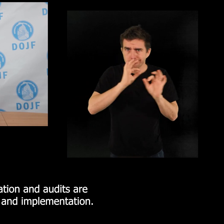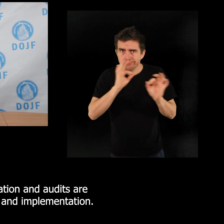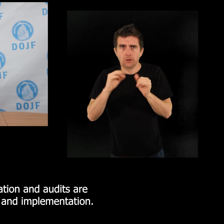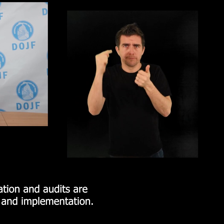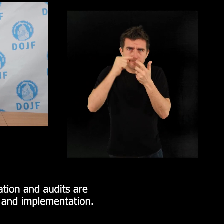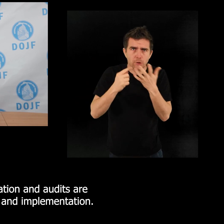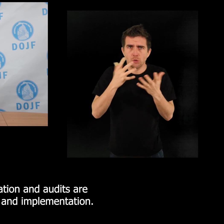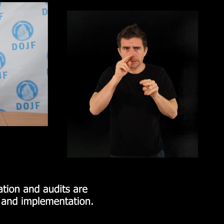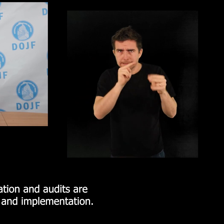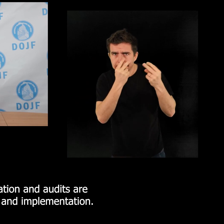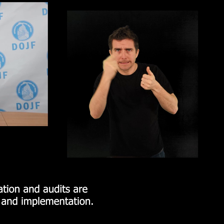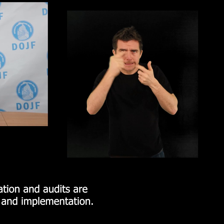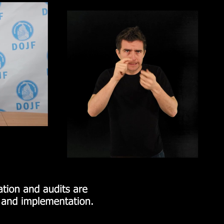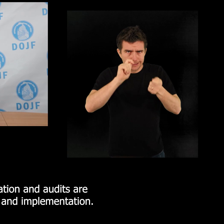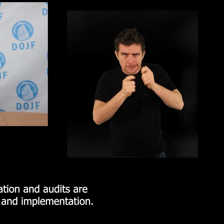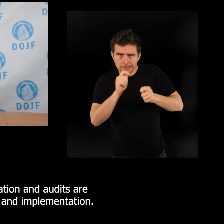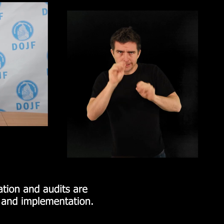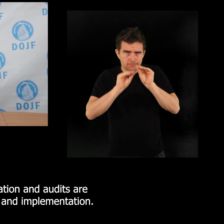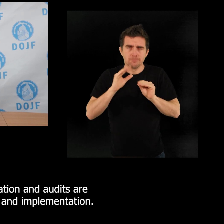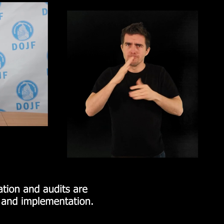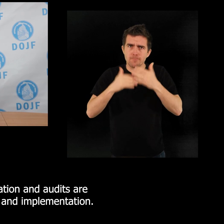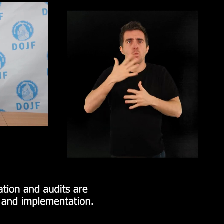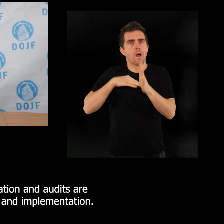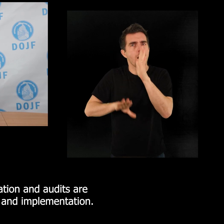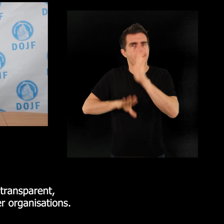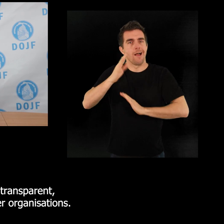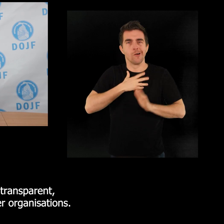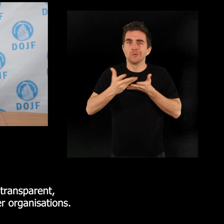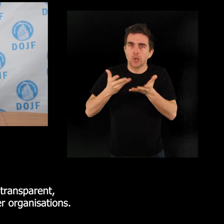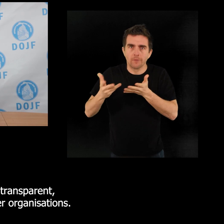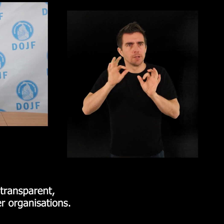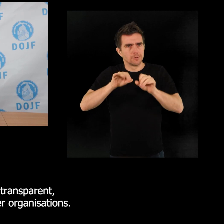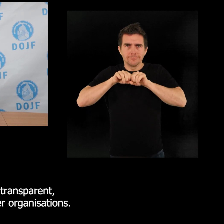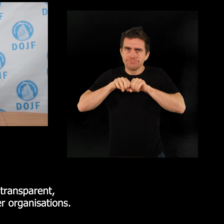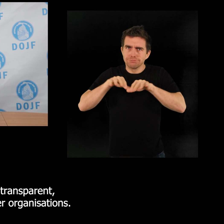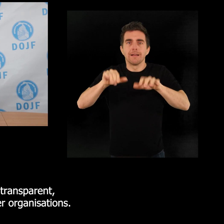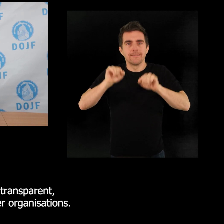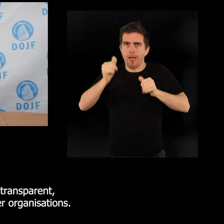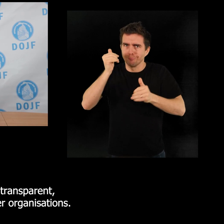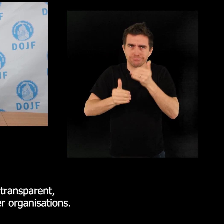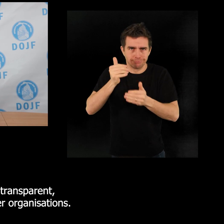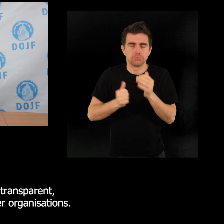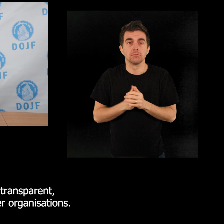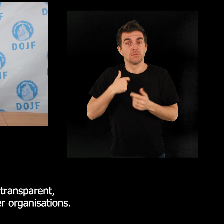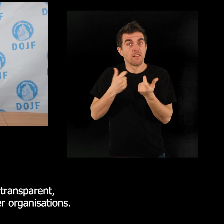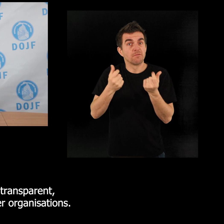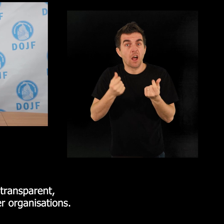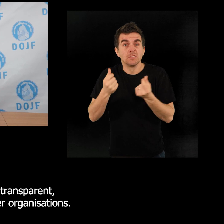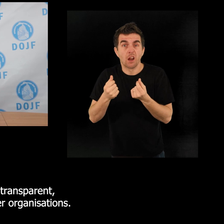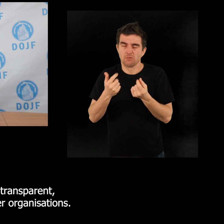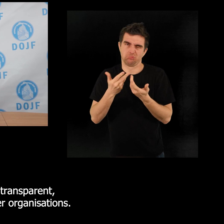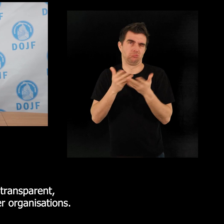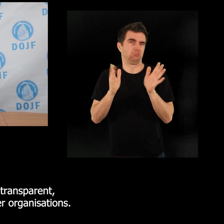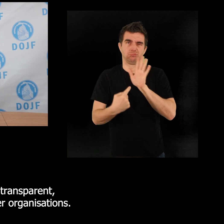adapted to improve our service and implementation. Our finance is very much transparent